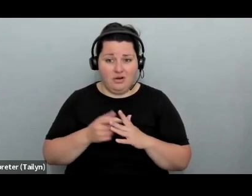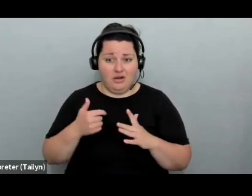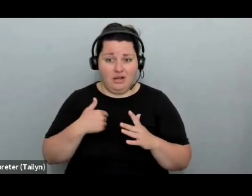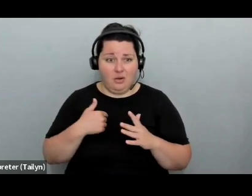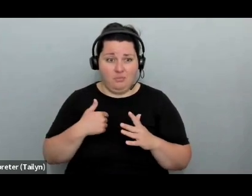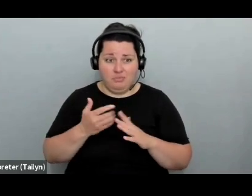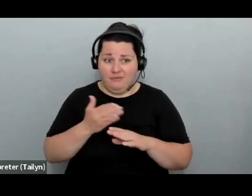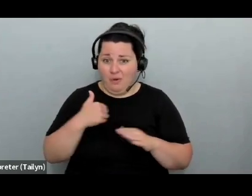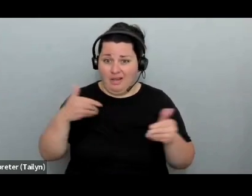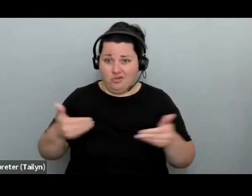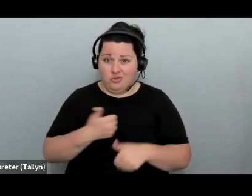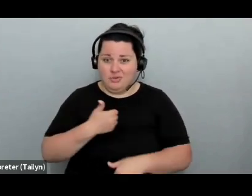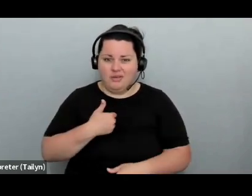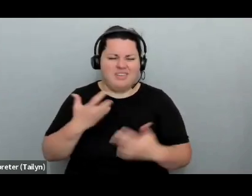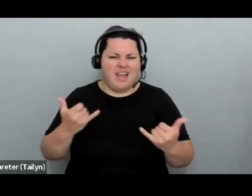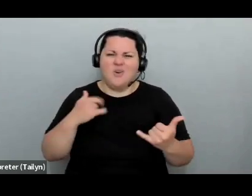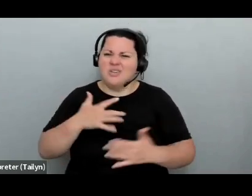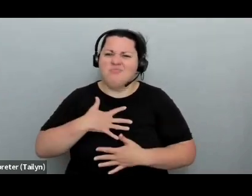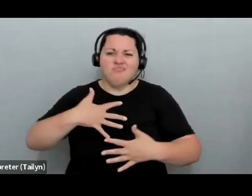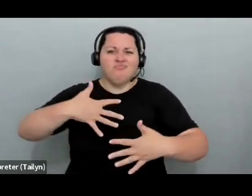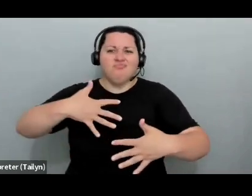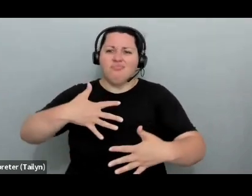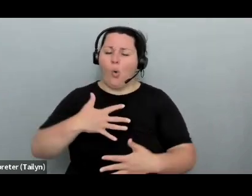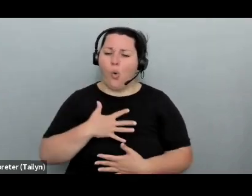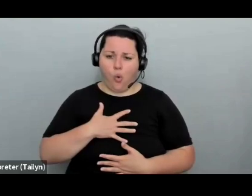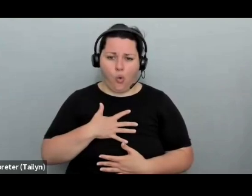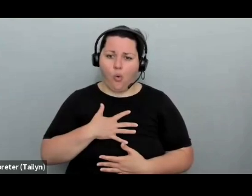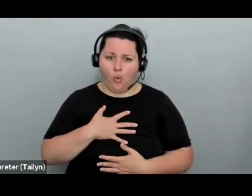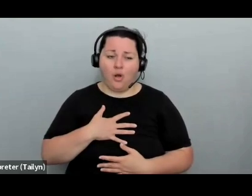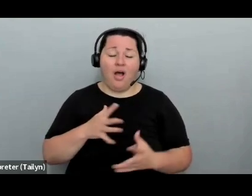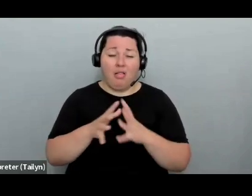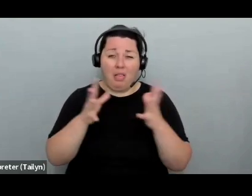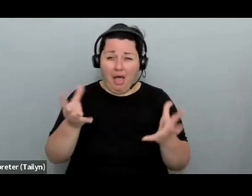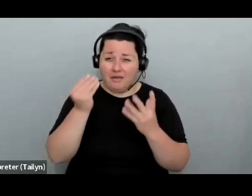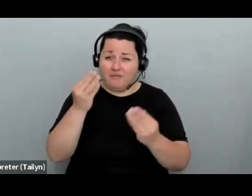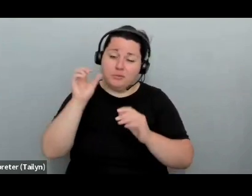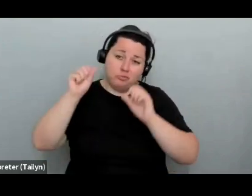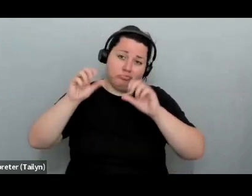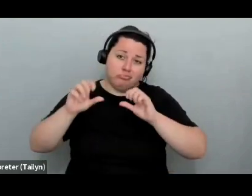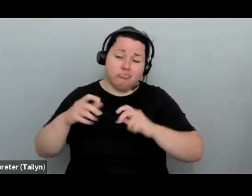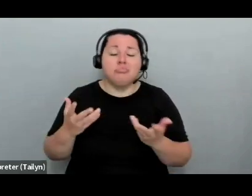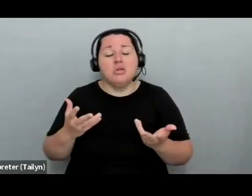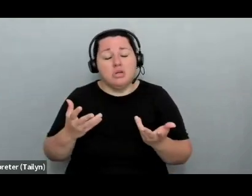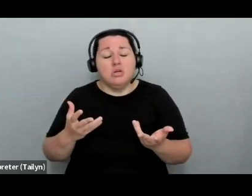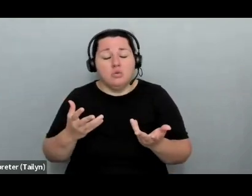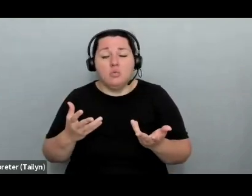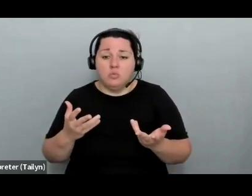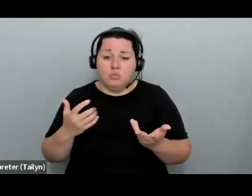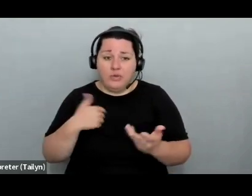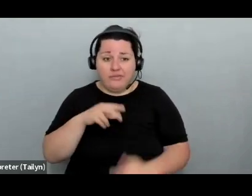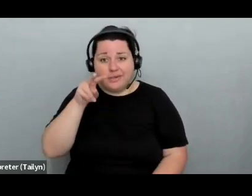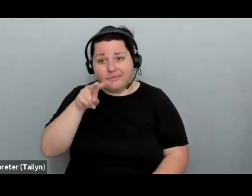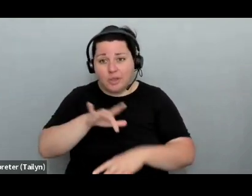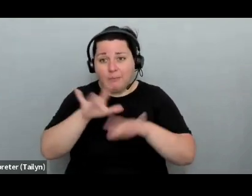myself, let's just all take a breath. We have heard a lot of information. We've been staring at